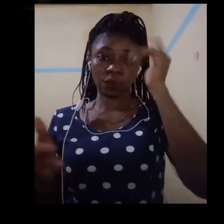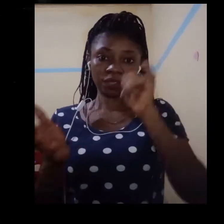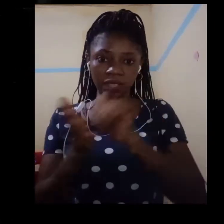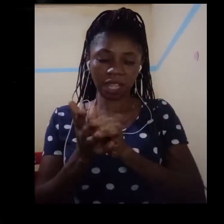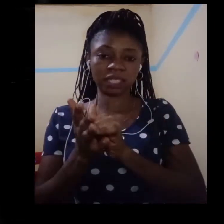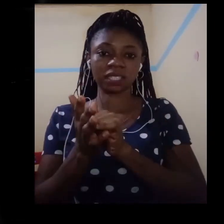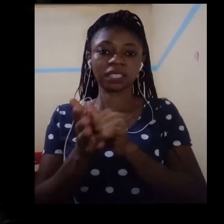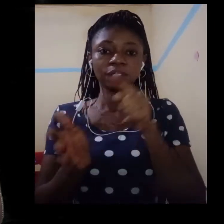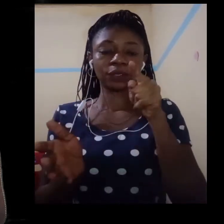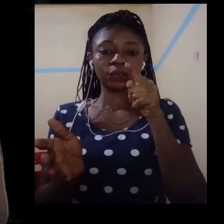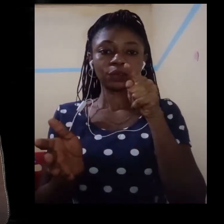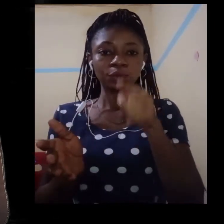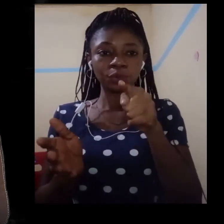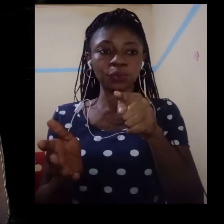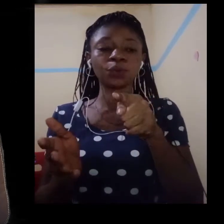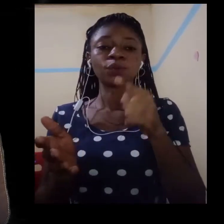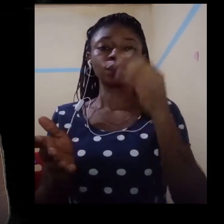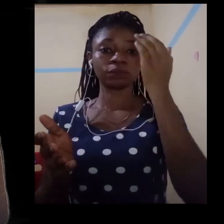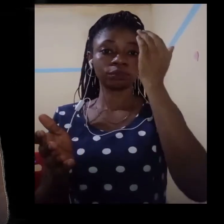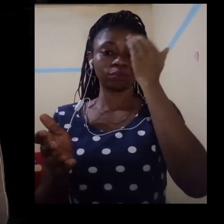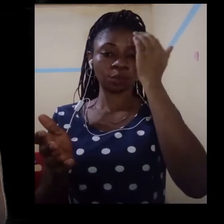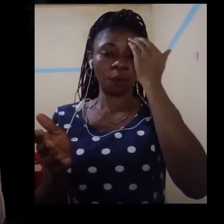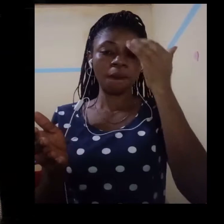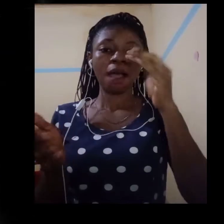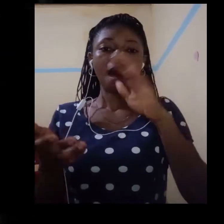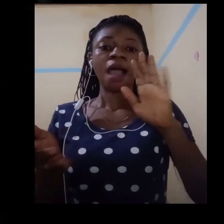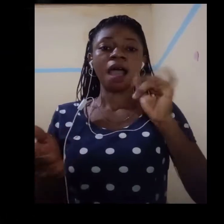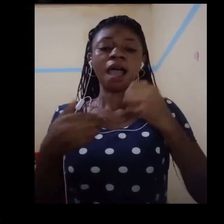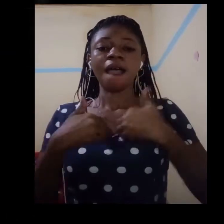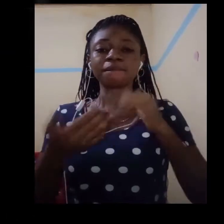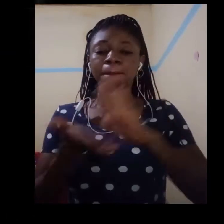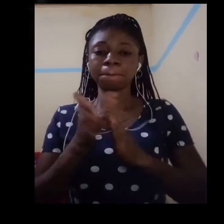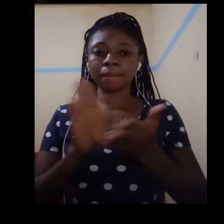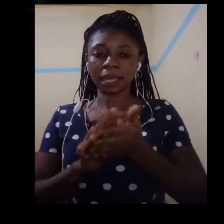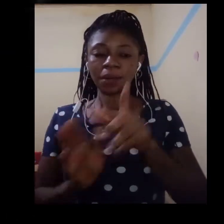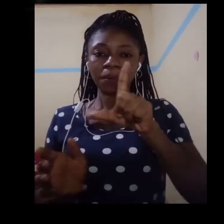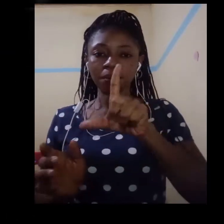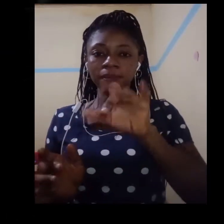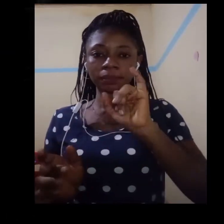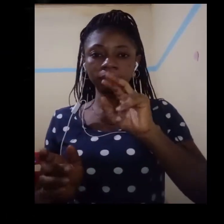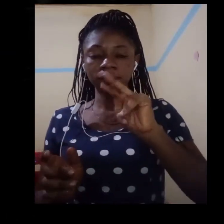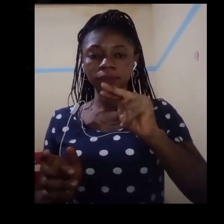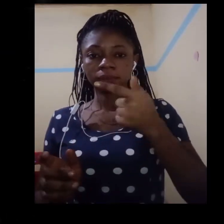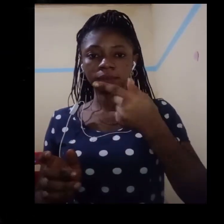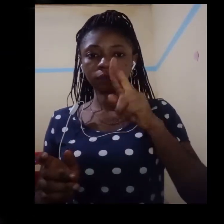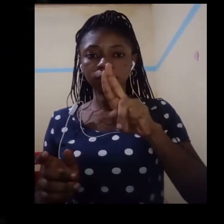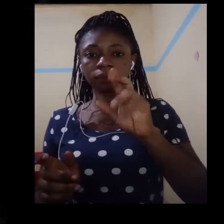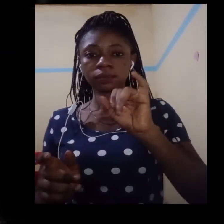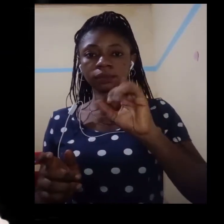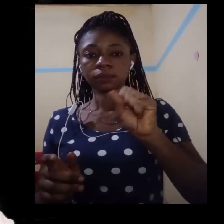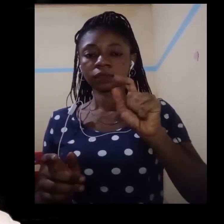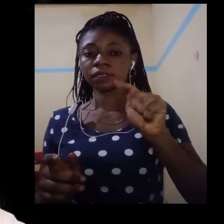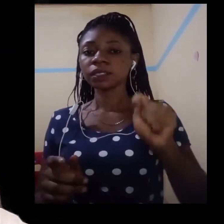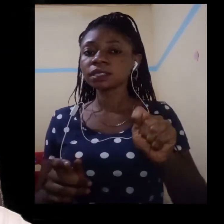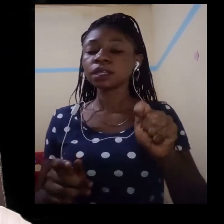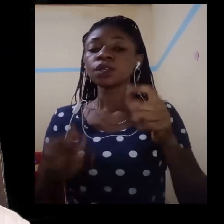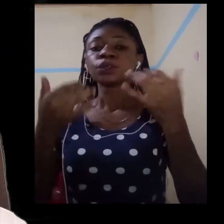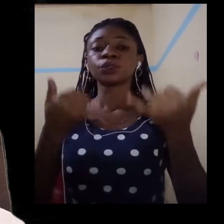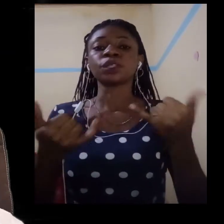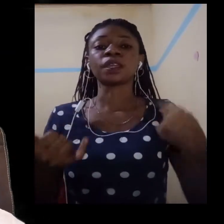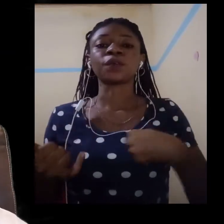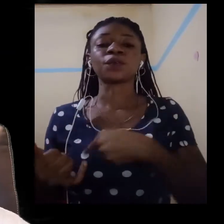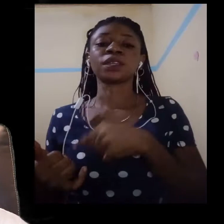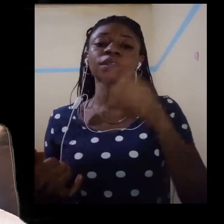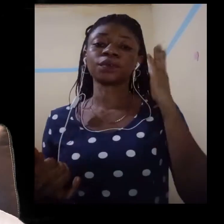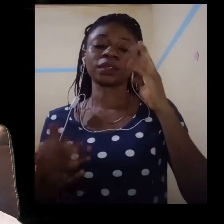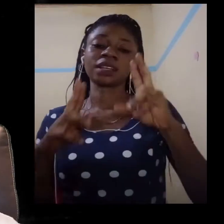well almost become linguists. All right, so today we're going to be looking at from Aisha's story how she